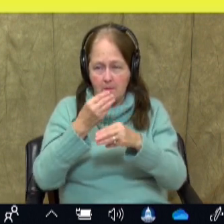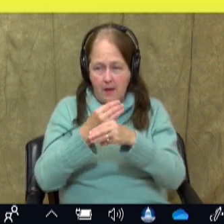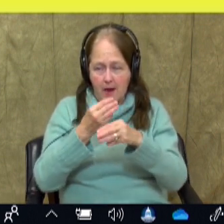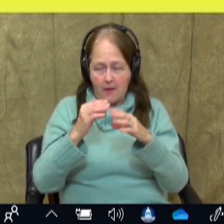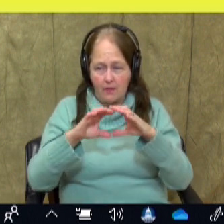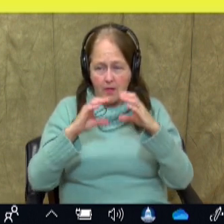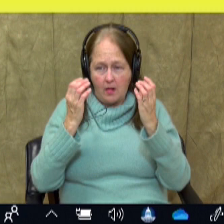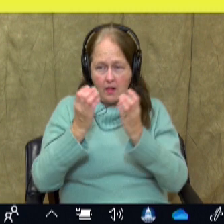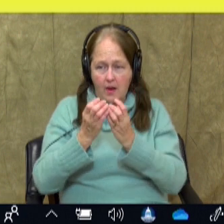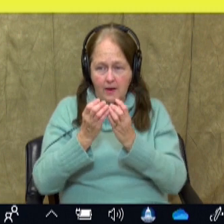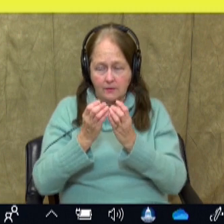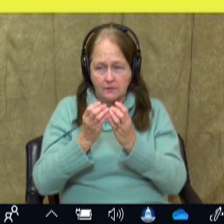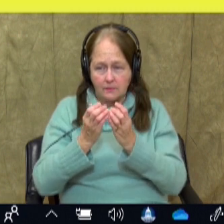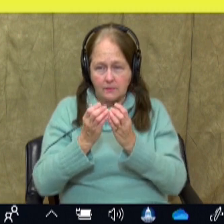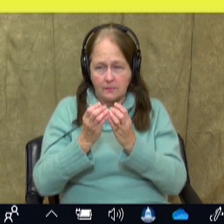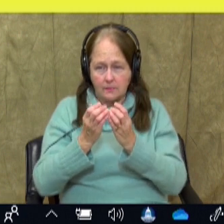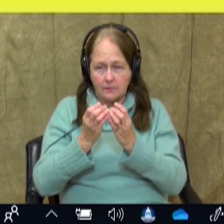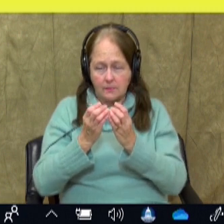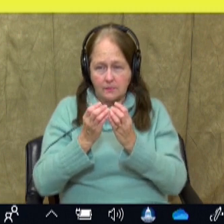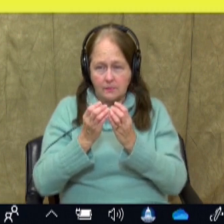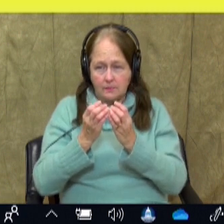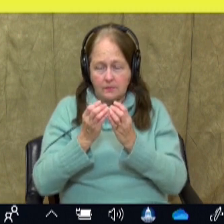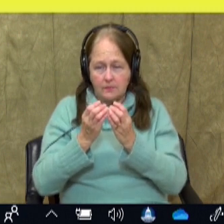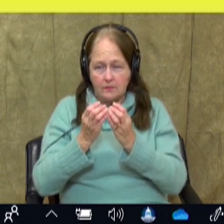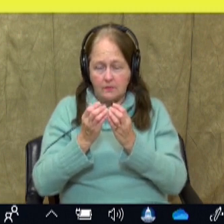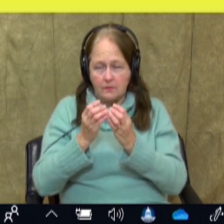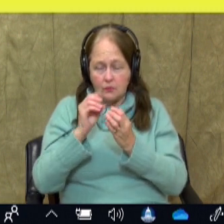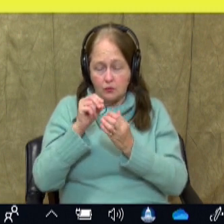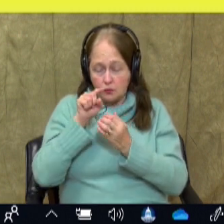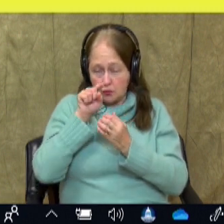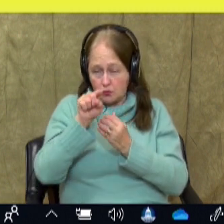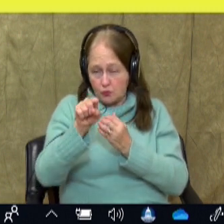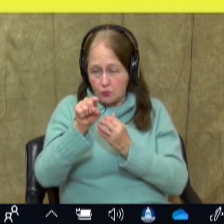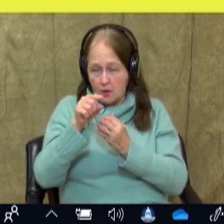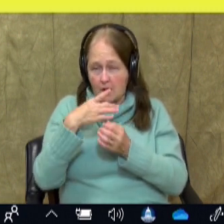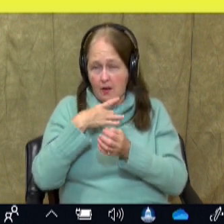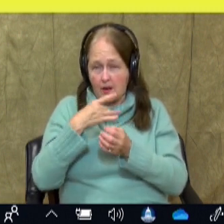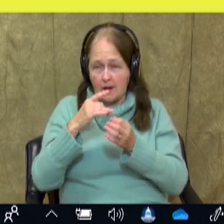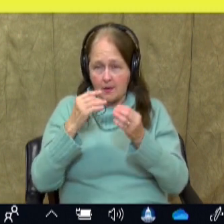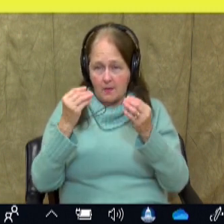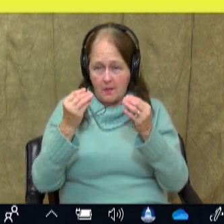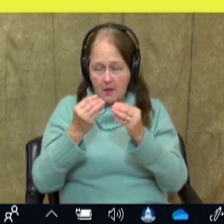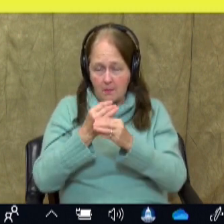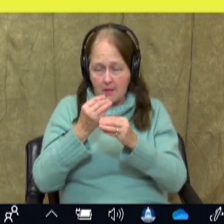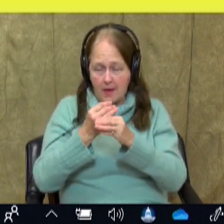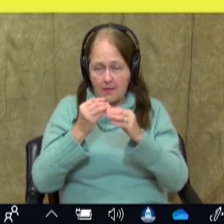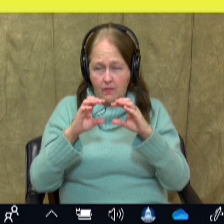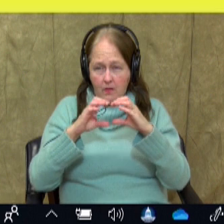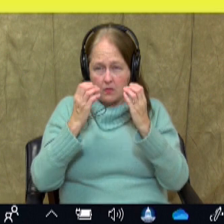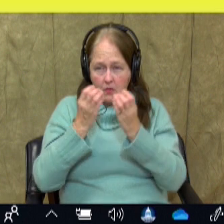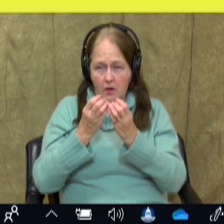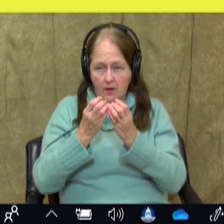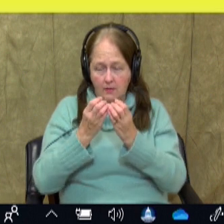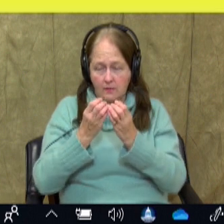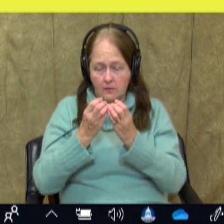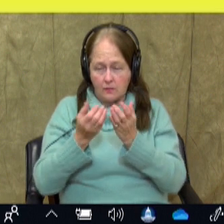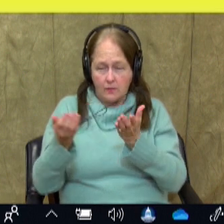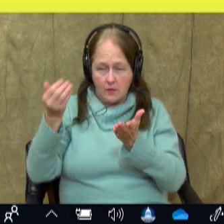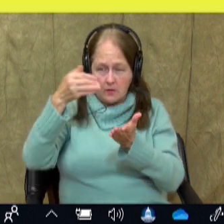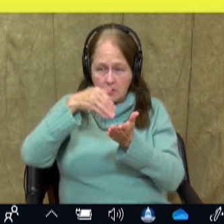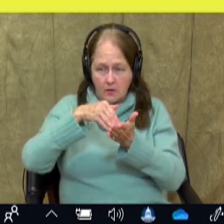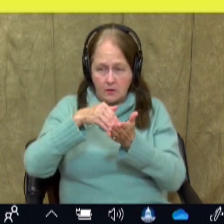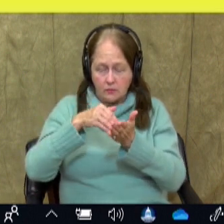class? Okay, let's think about that. Do you like math class? Okay, again,